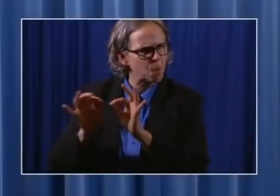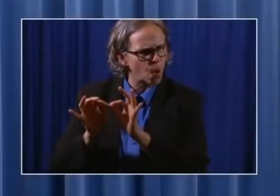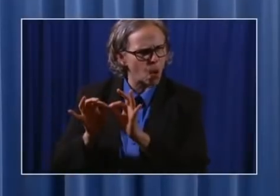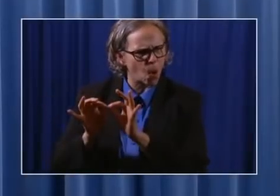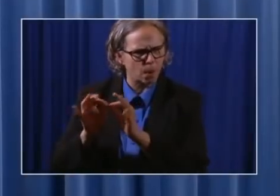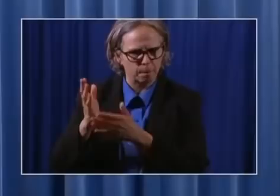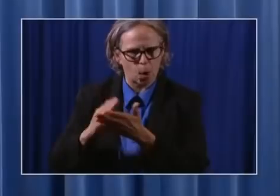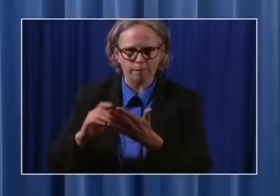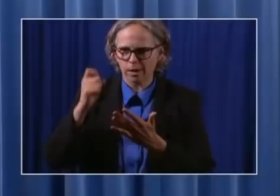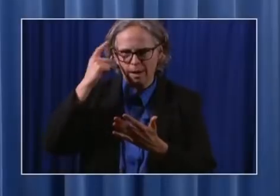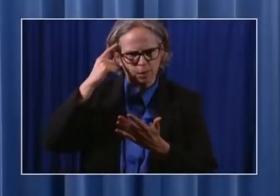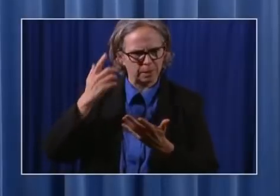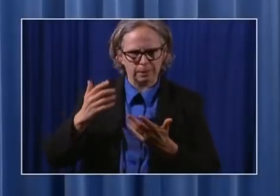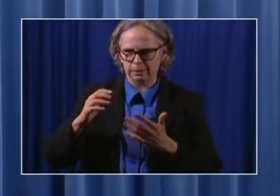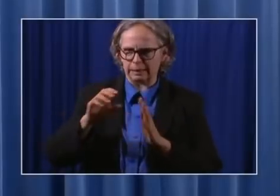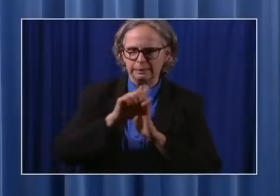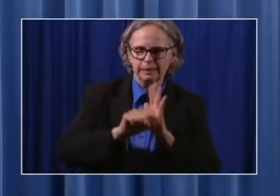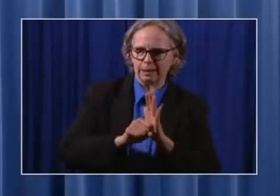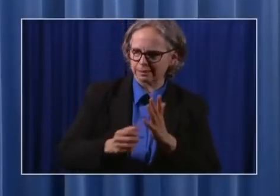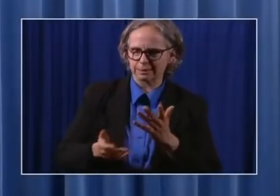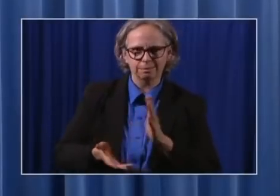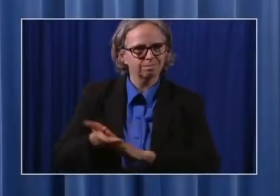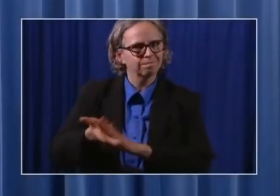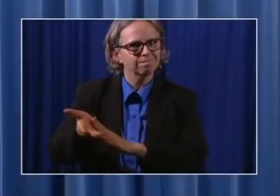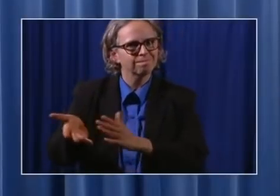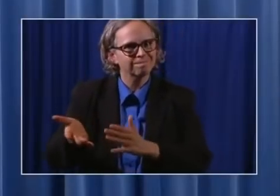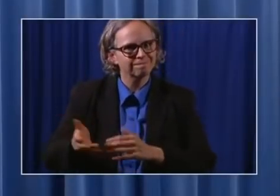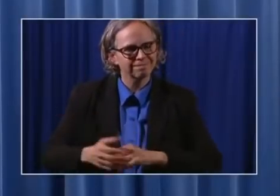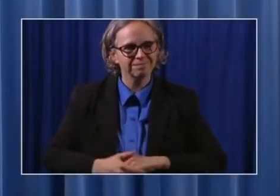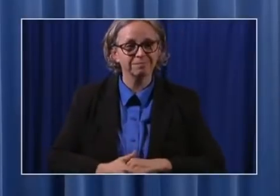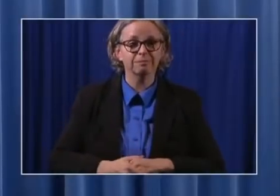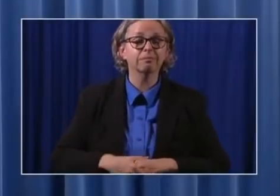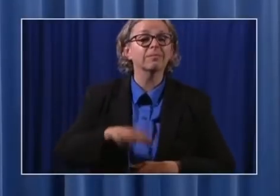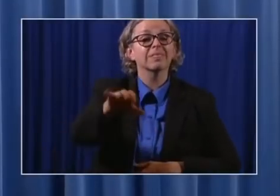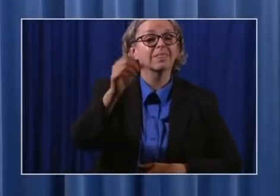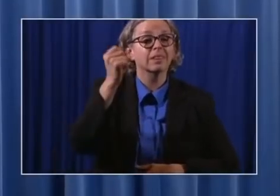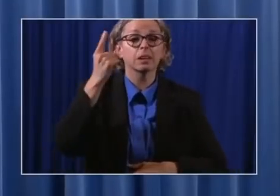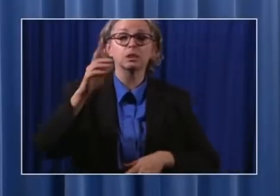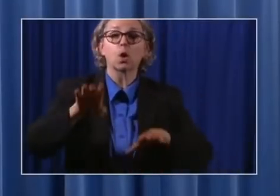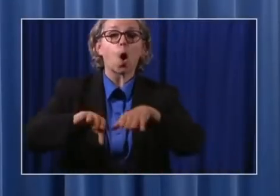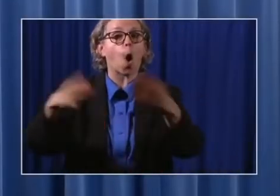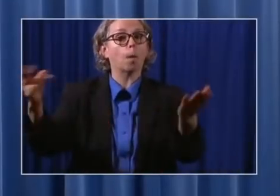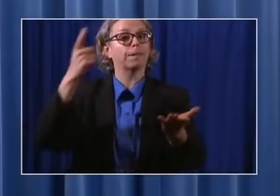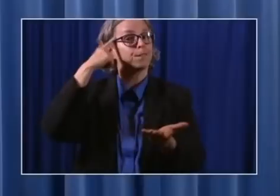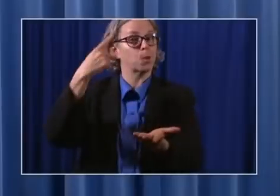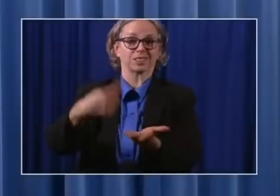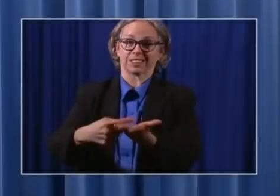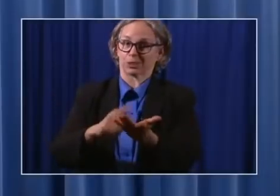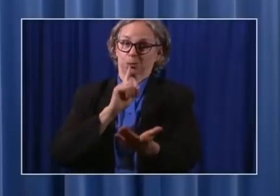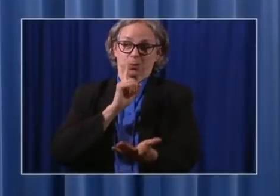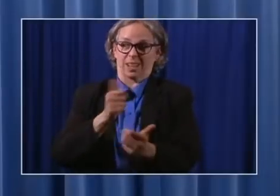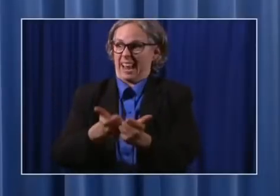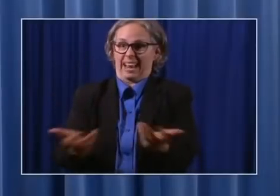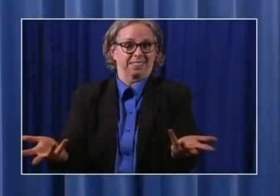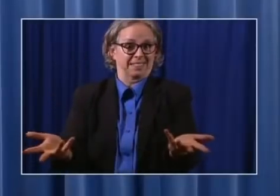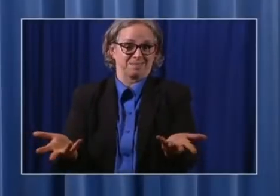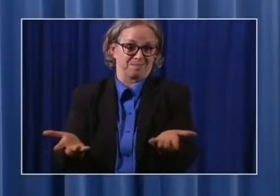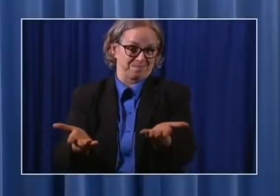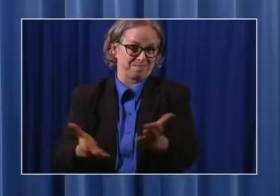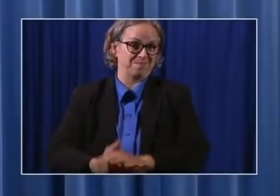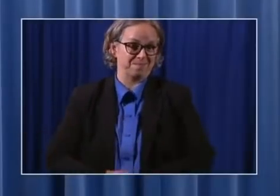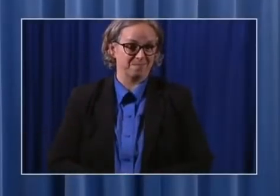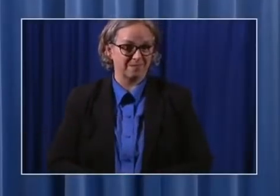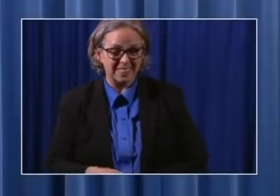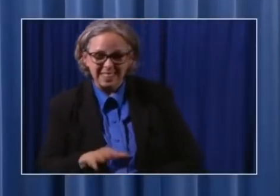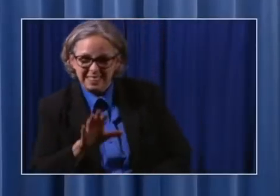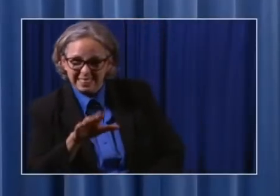state. So all those things are certainly open to public debate, and they should be. Everything would be on the table. Are you at all afraid